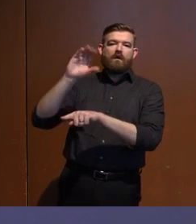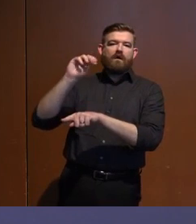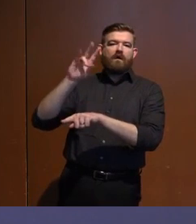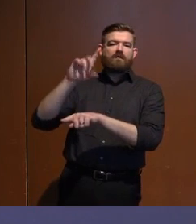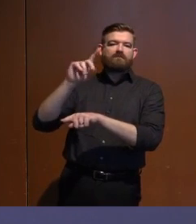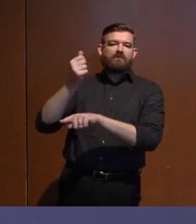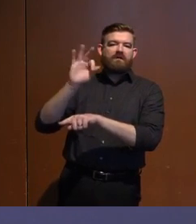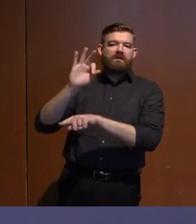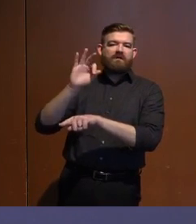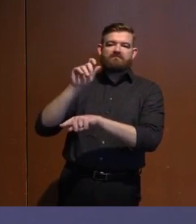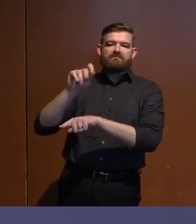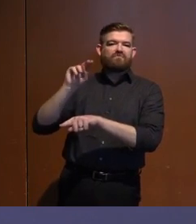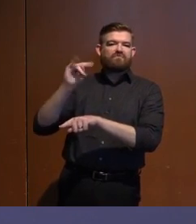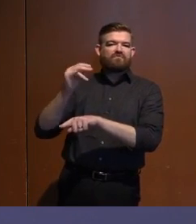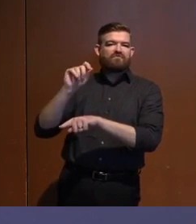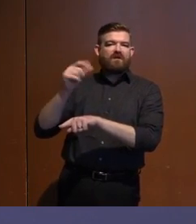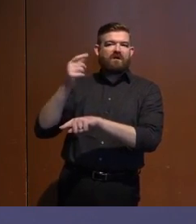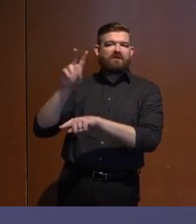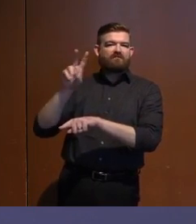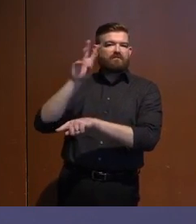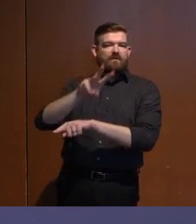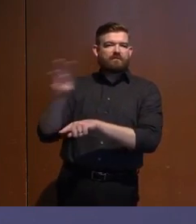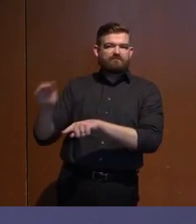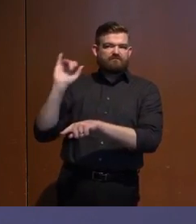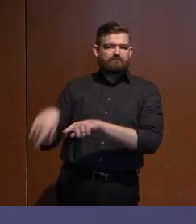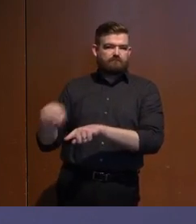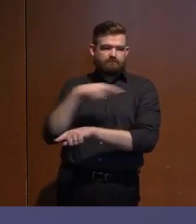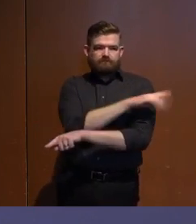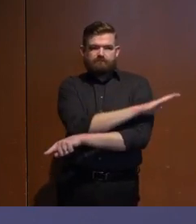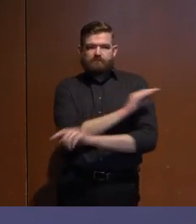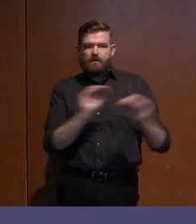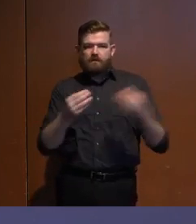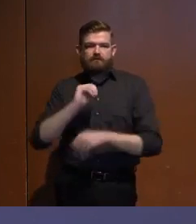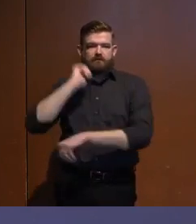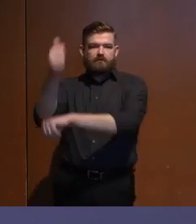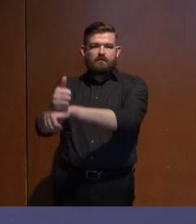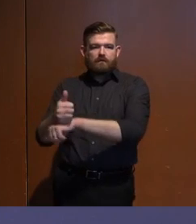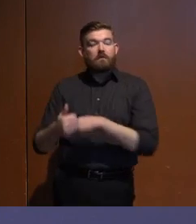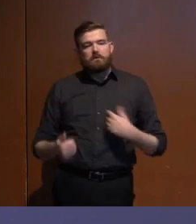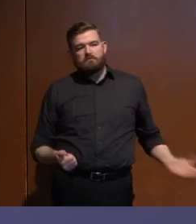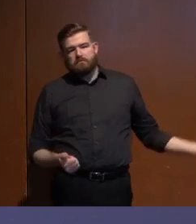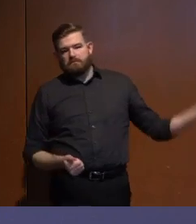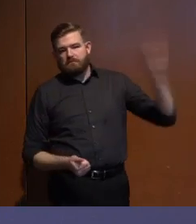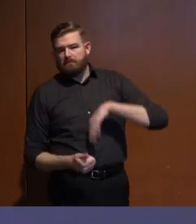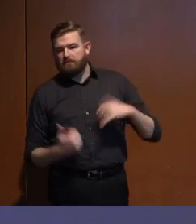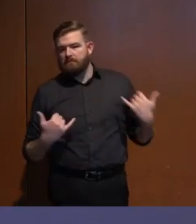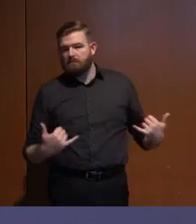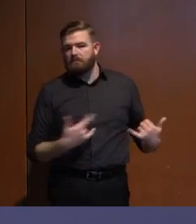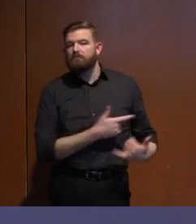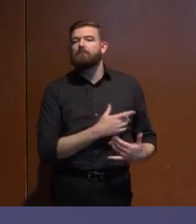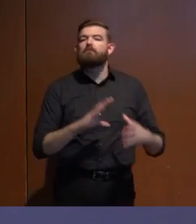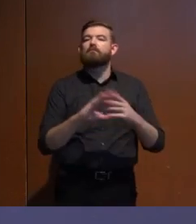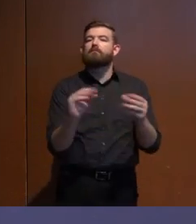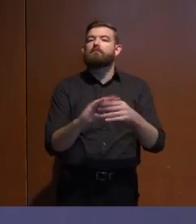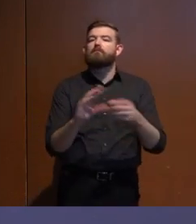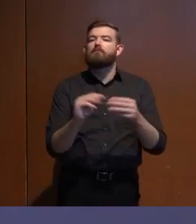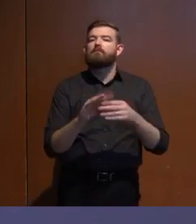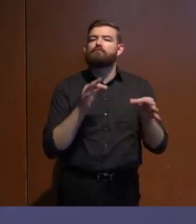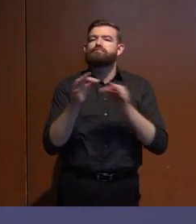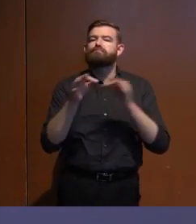COVID-19.nj.gov website. I thought it made sense to invite Beth to join us today and share with you a little bit more detail and a little bit